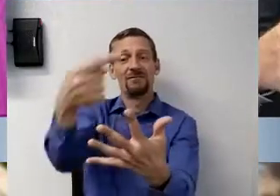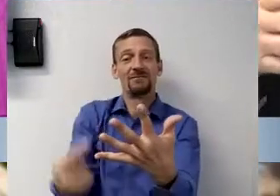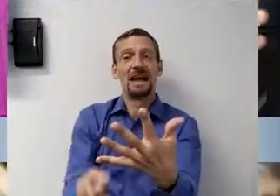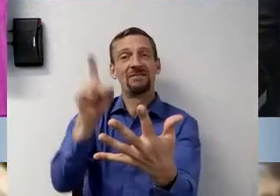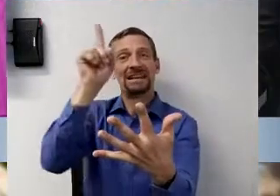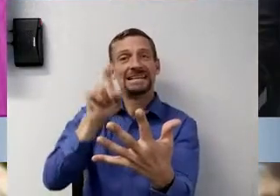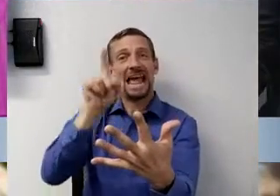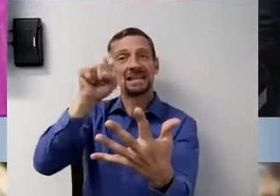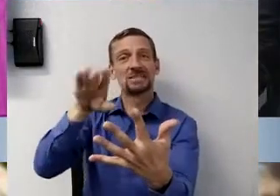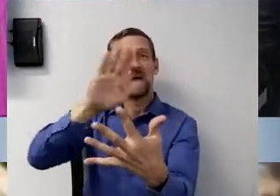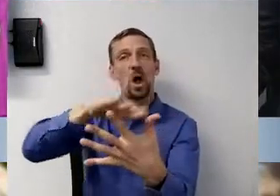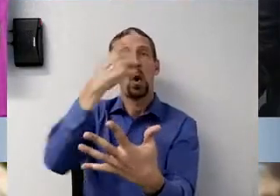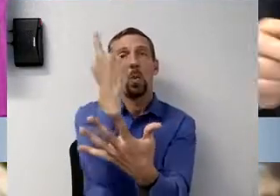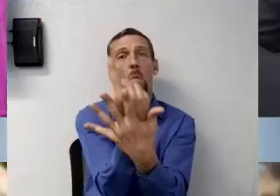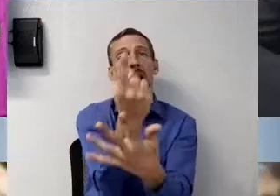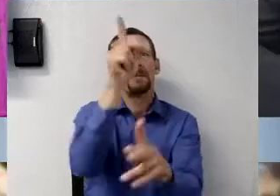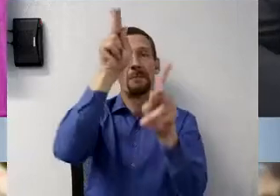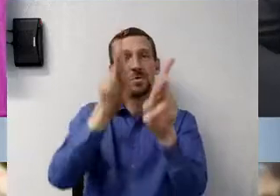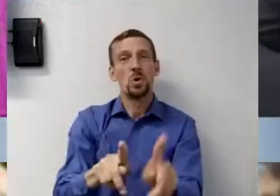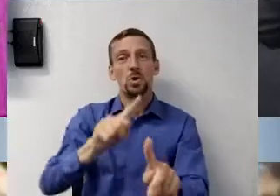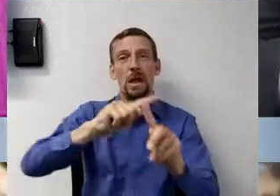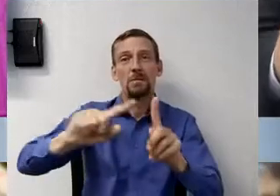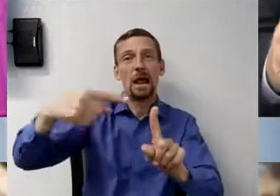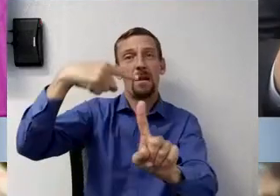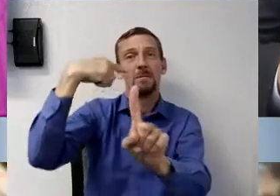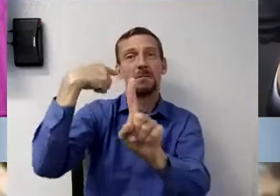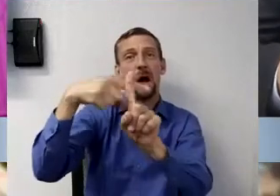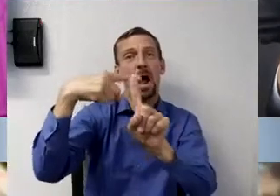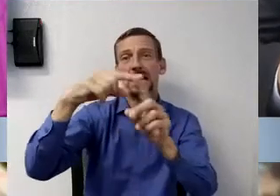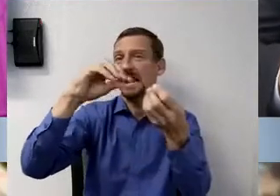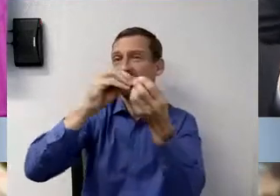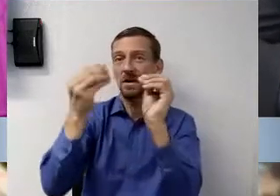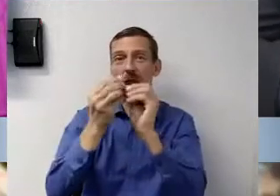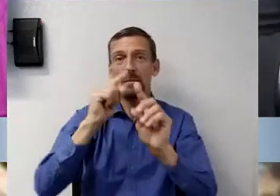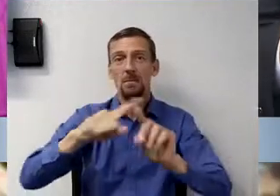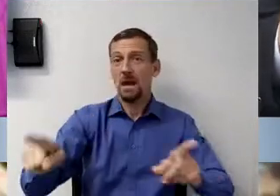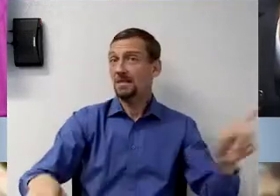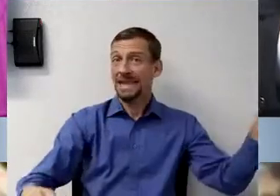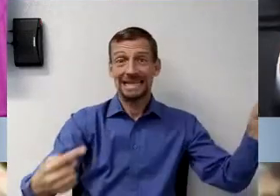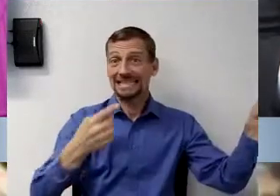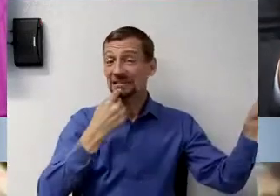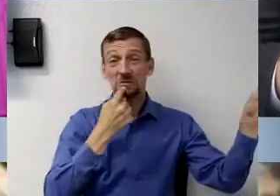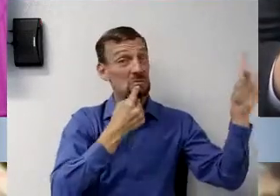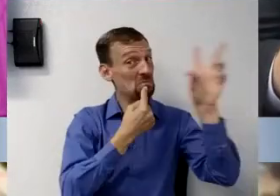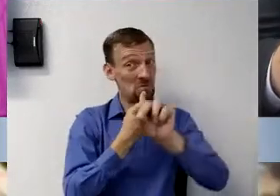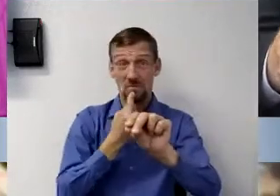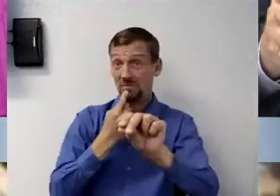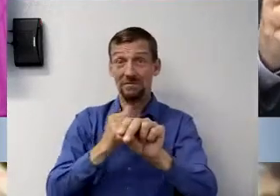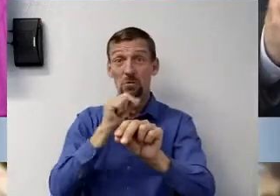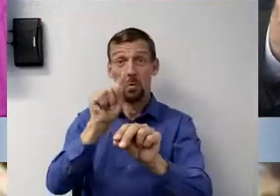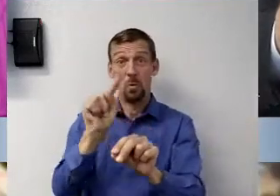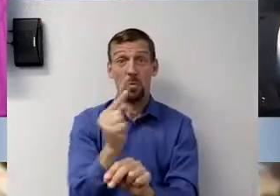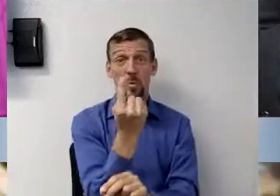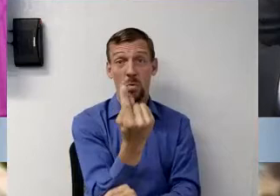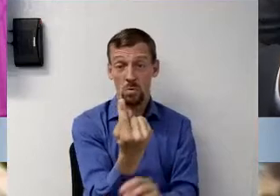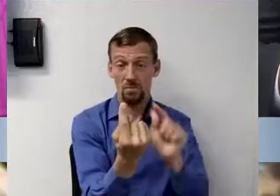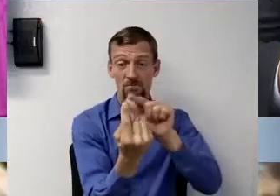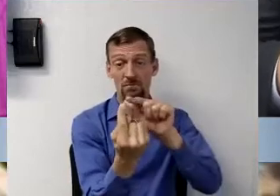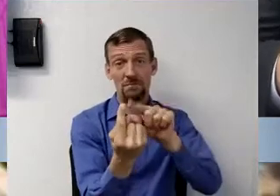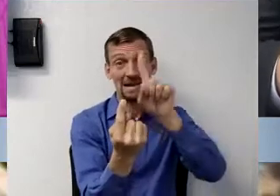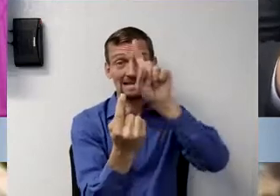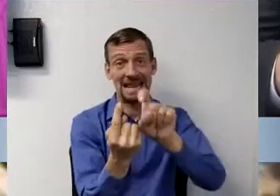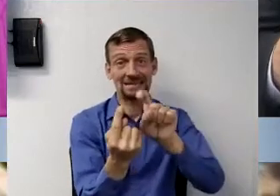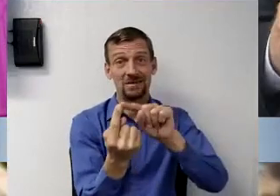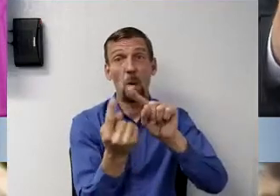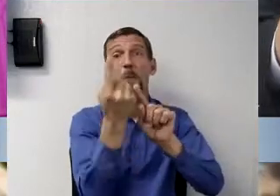and all 5 of them being positive. But they assured me that they only count that one